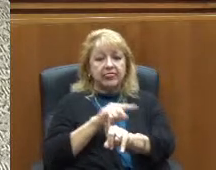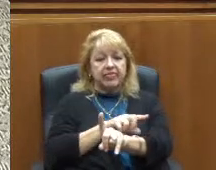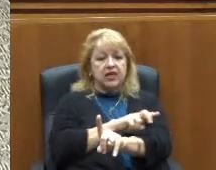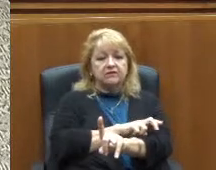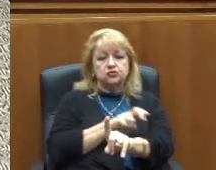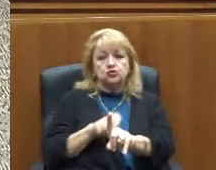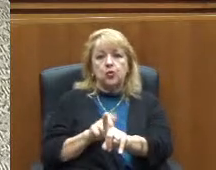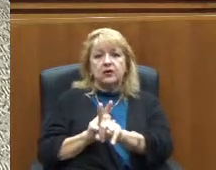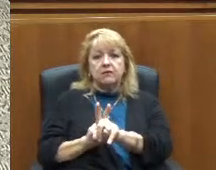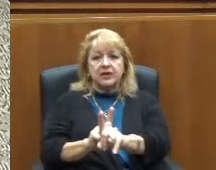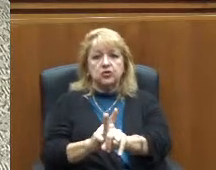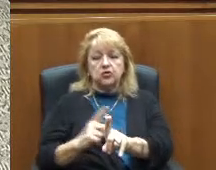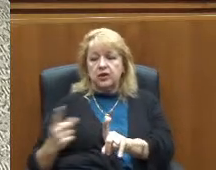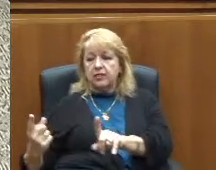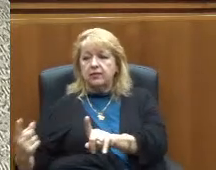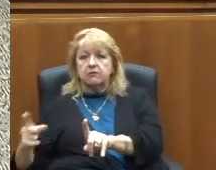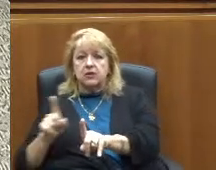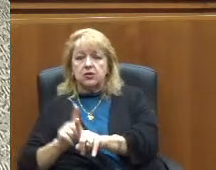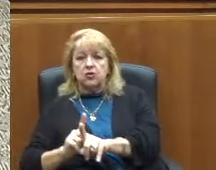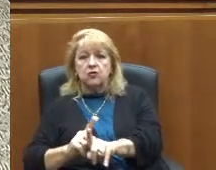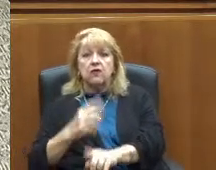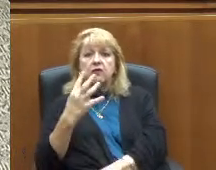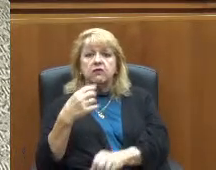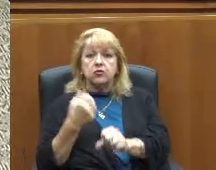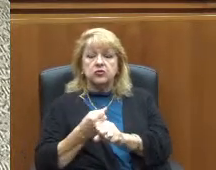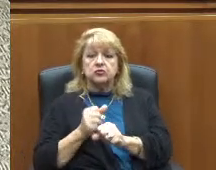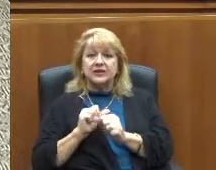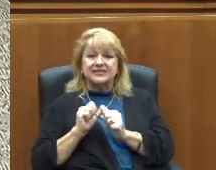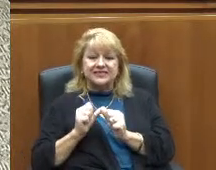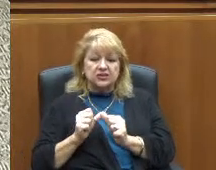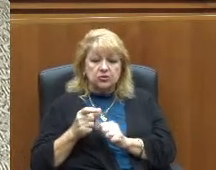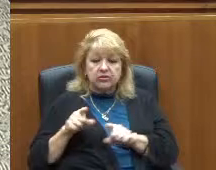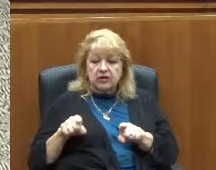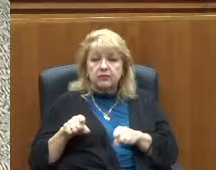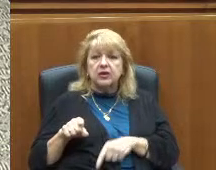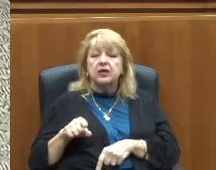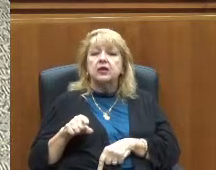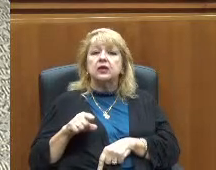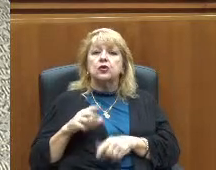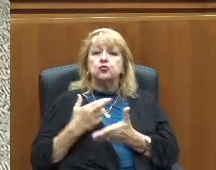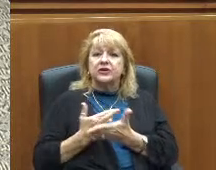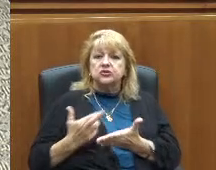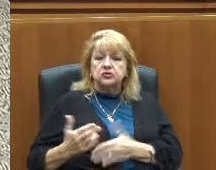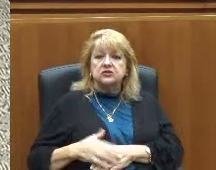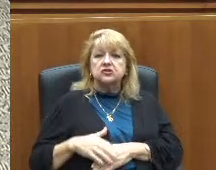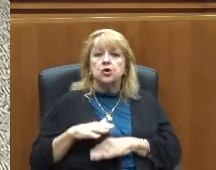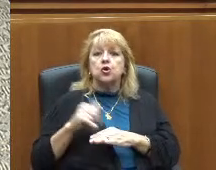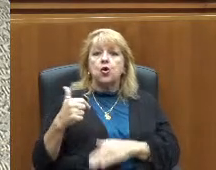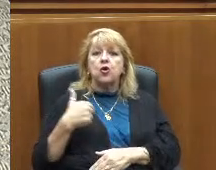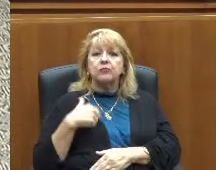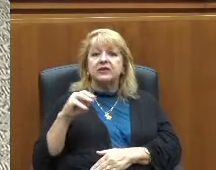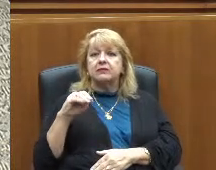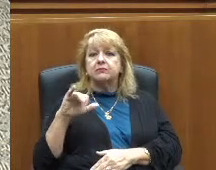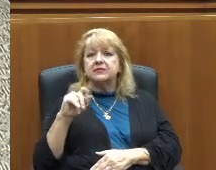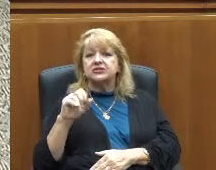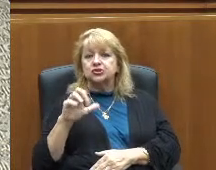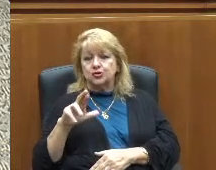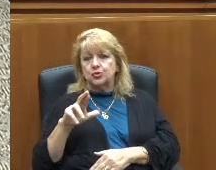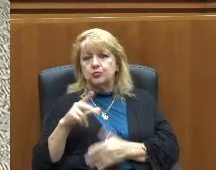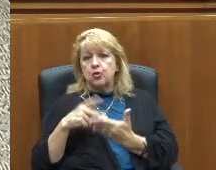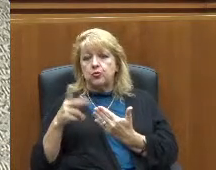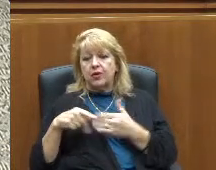our relationship with them. But anything that they need, resources, the Call Me Mr. program, will be working with them as well as